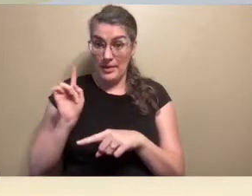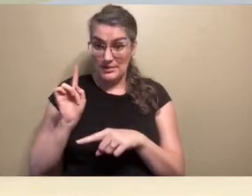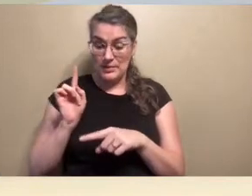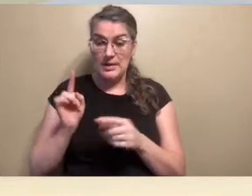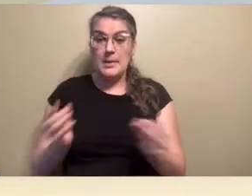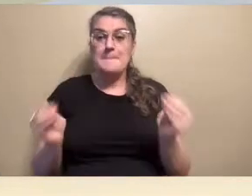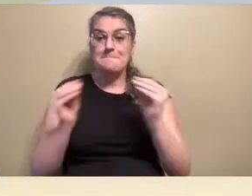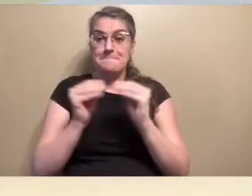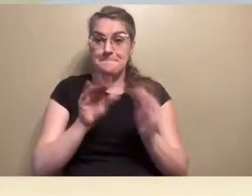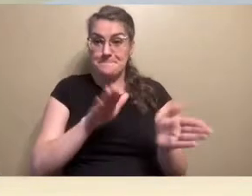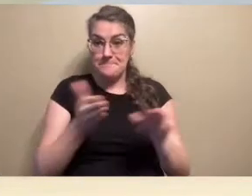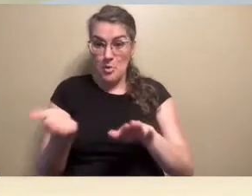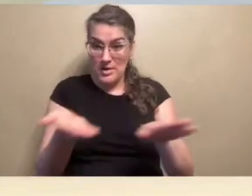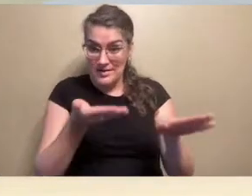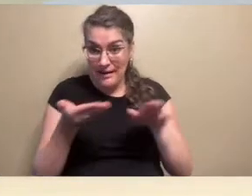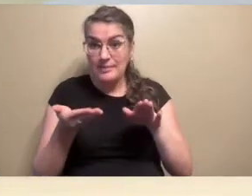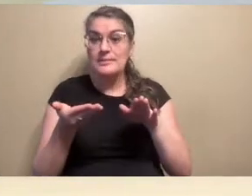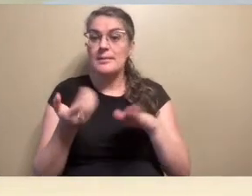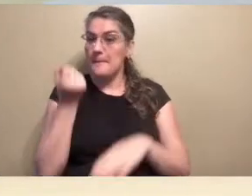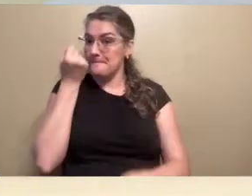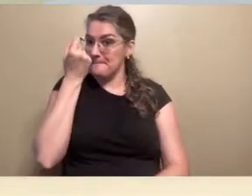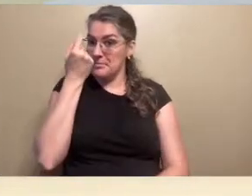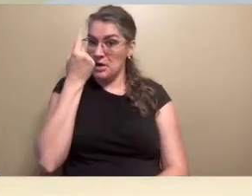were down in the past week.